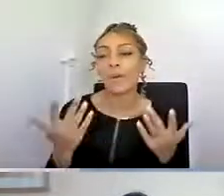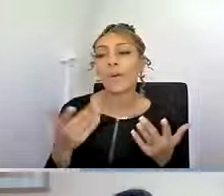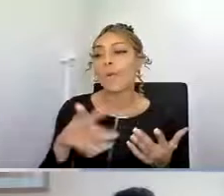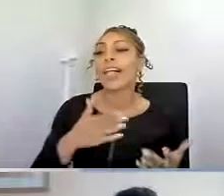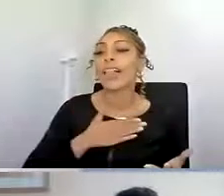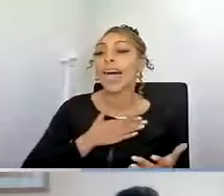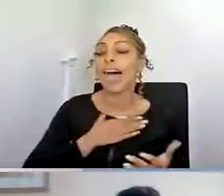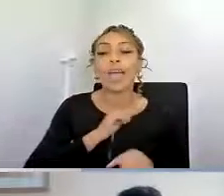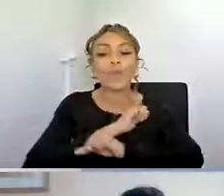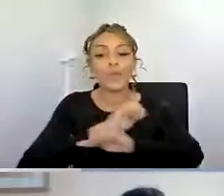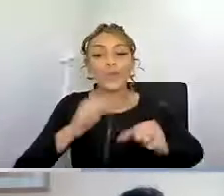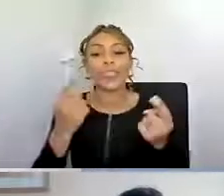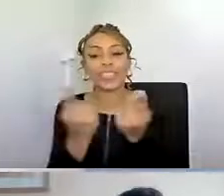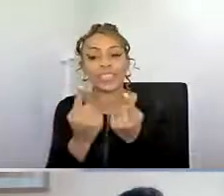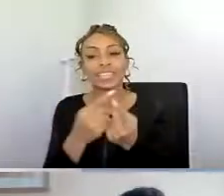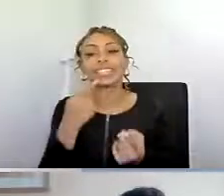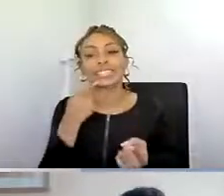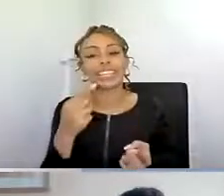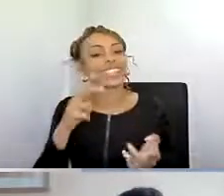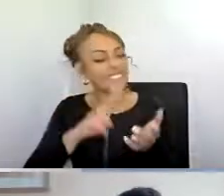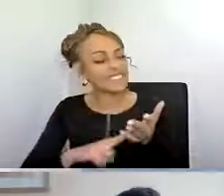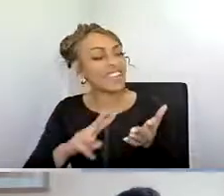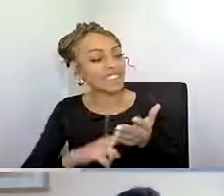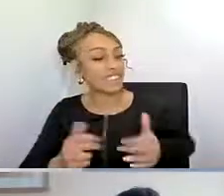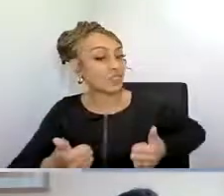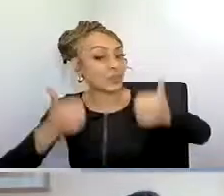your things, he said very good things.